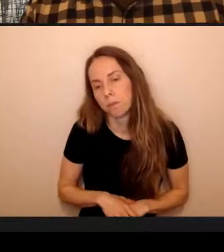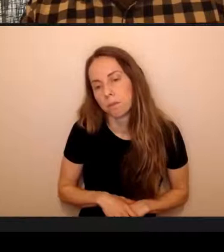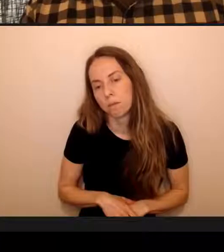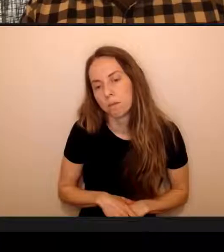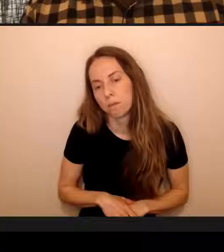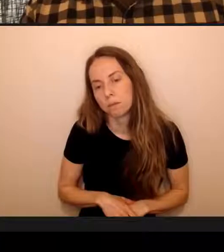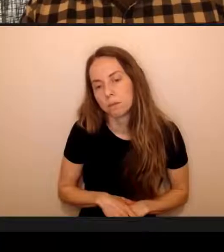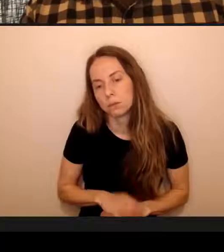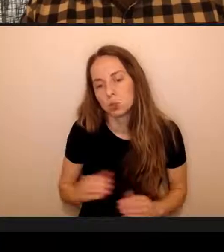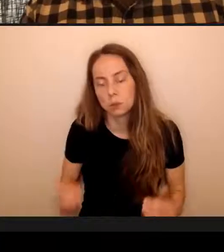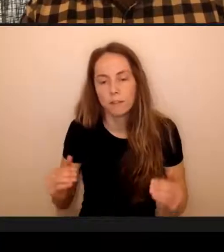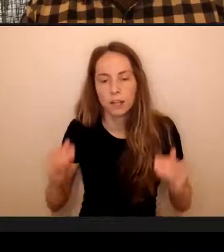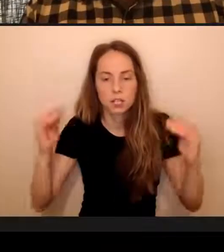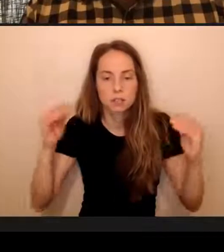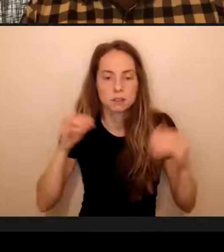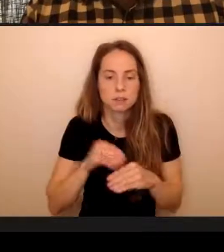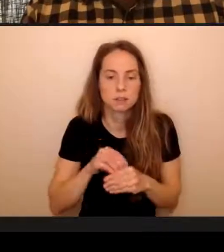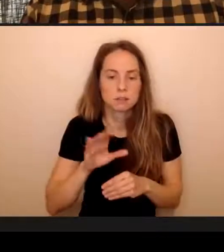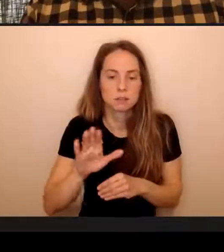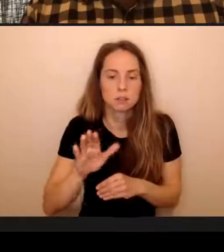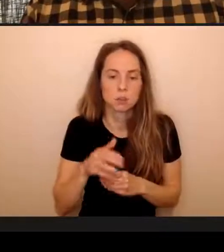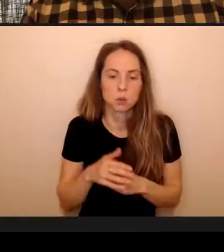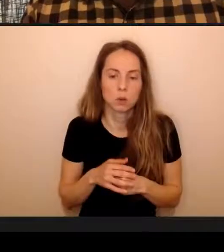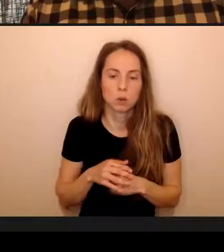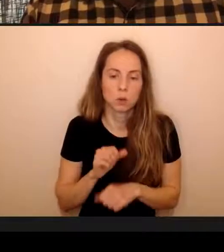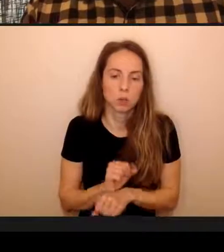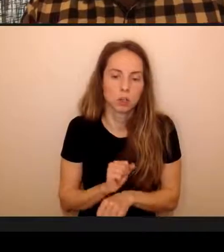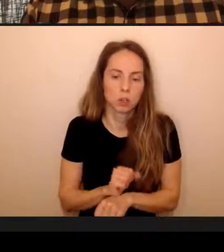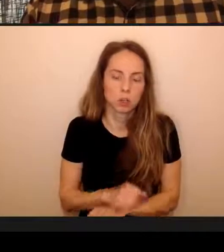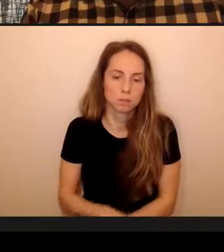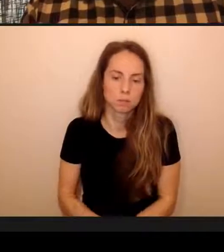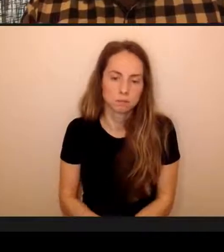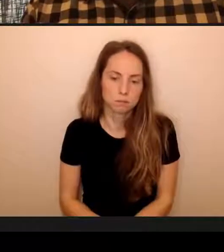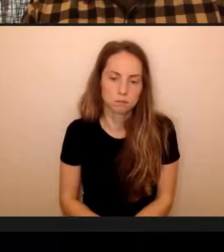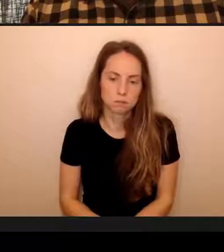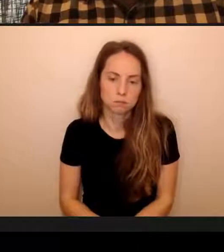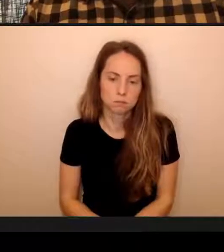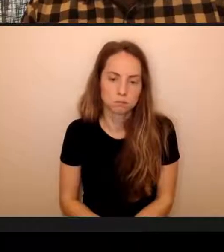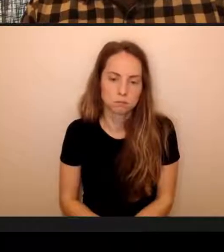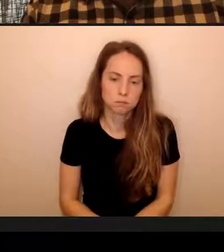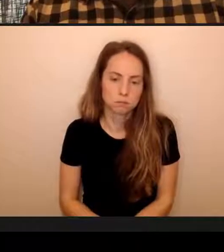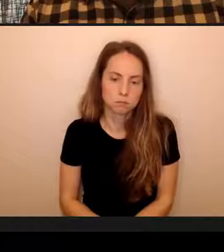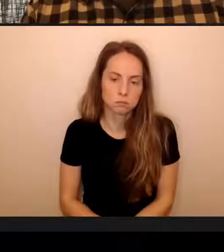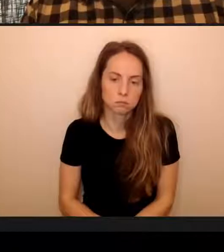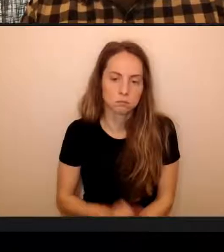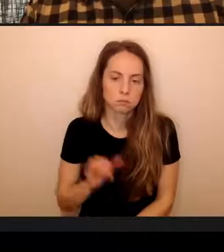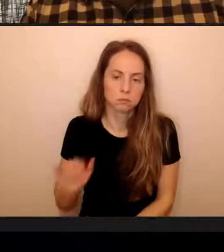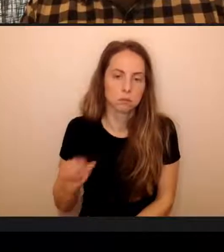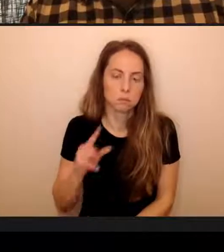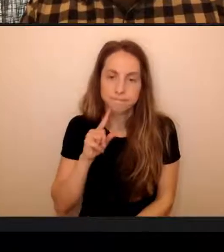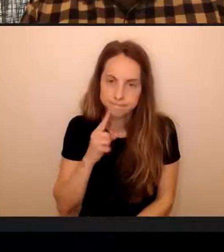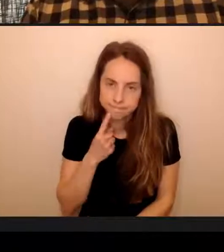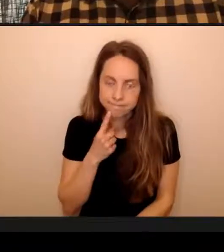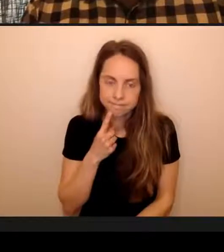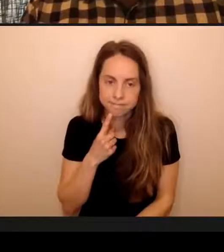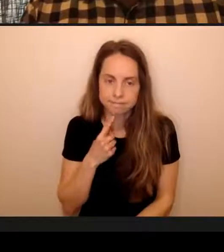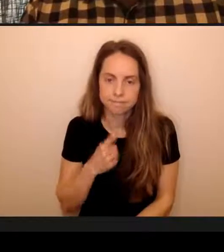to advance in your work. So that was a major